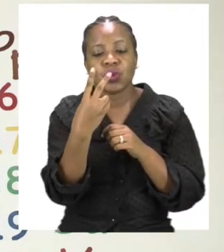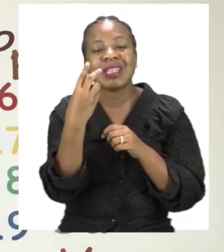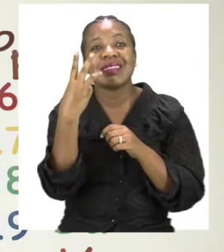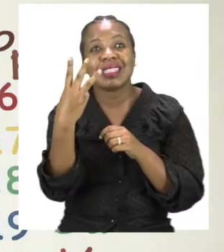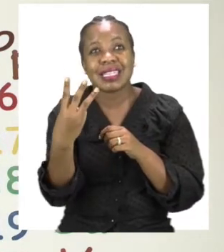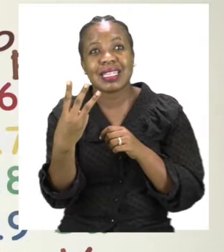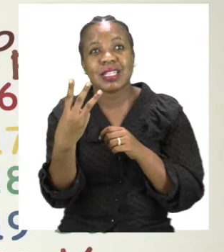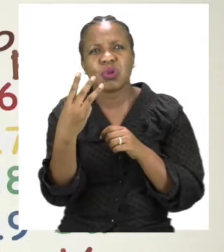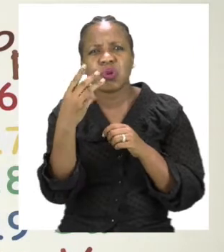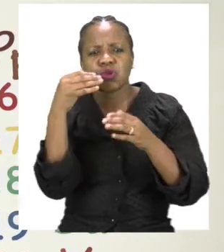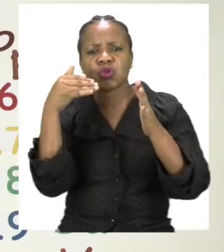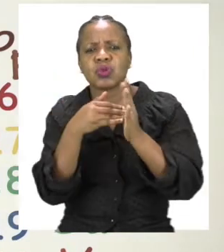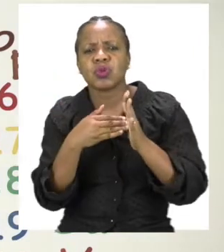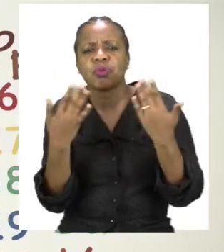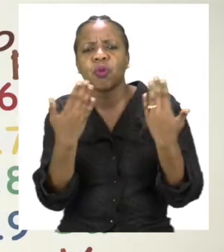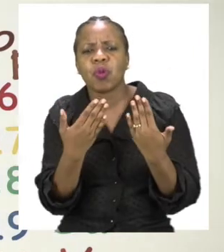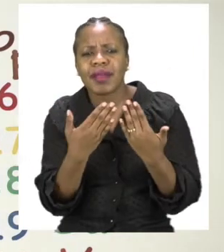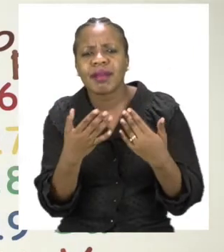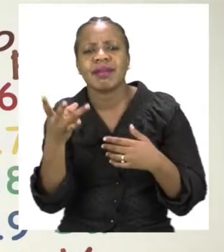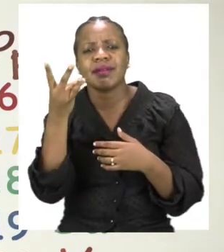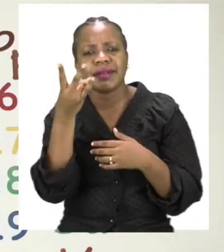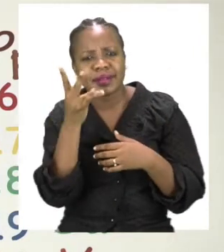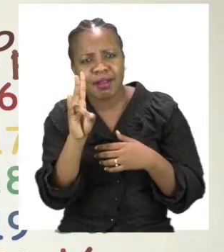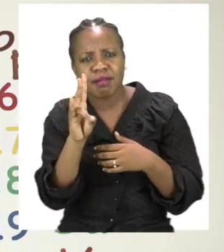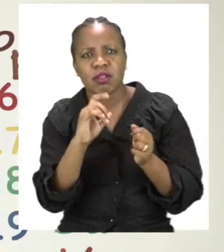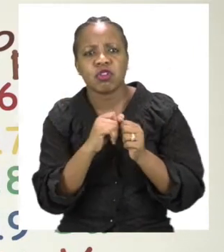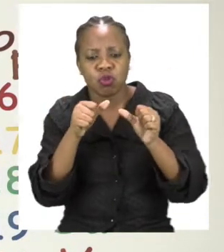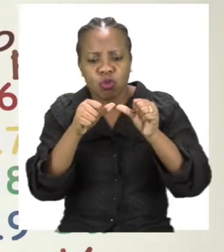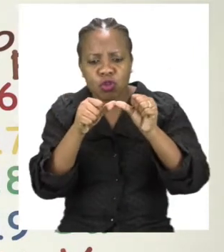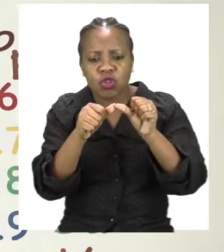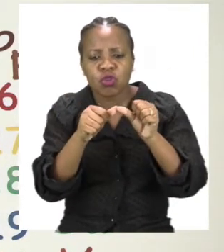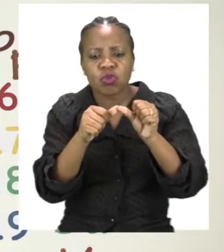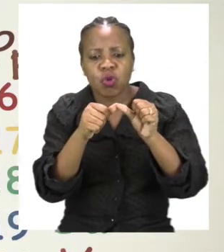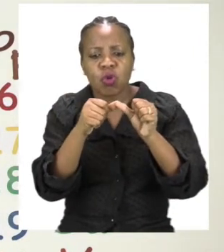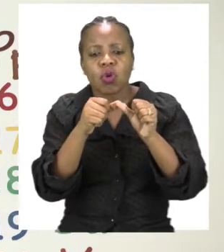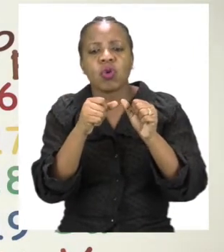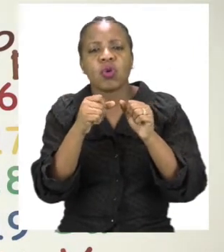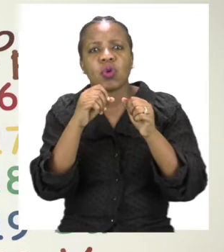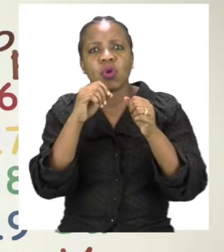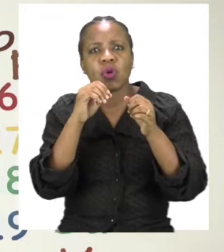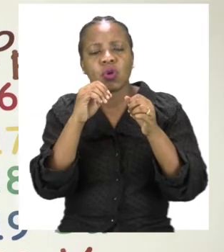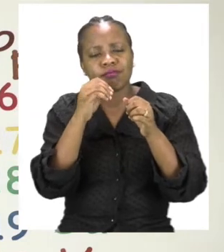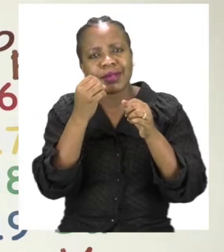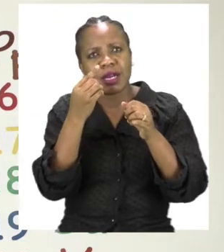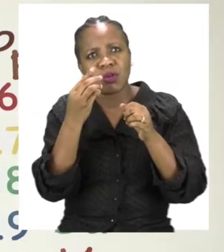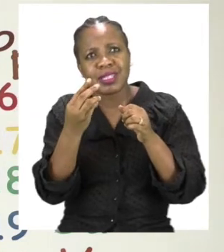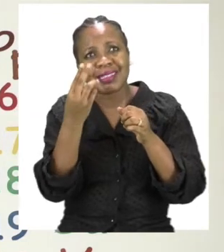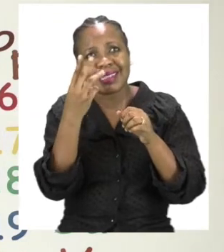3. So our answer is 7. So we are going to write a